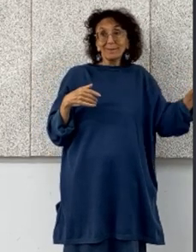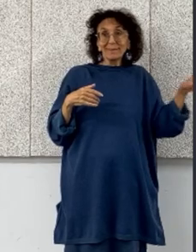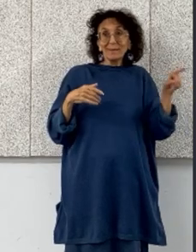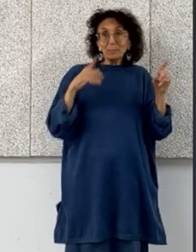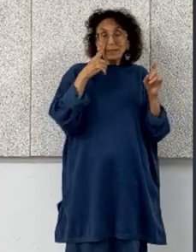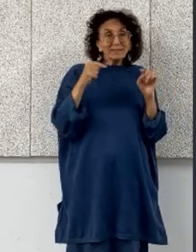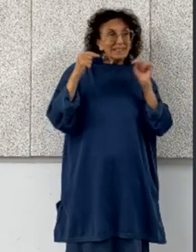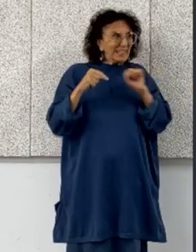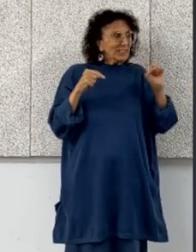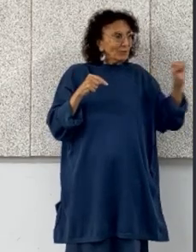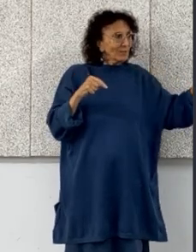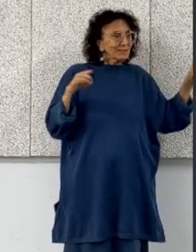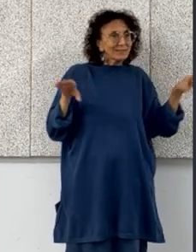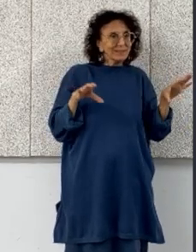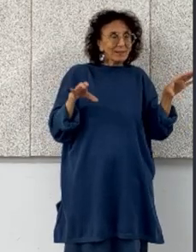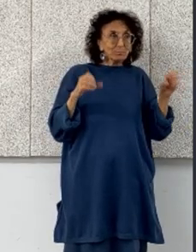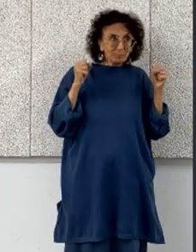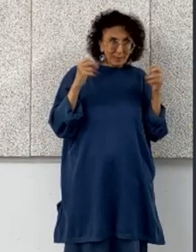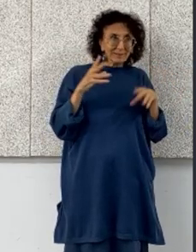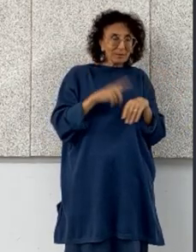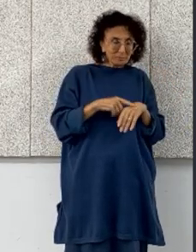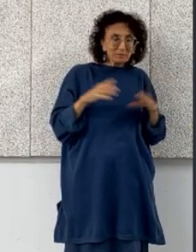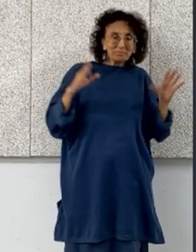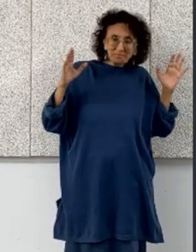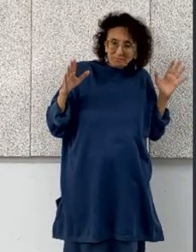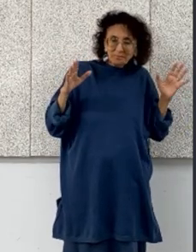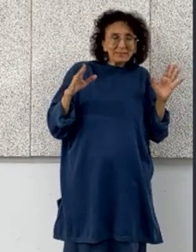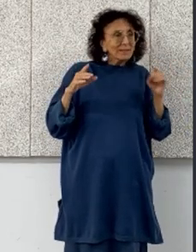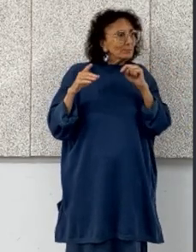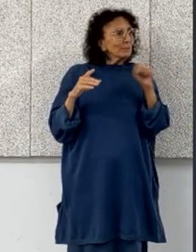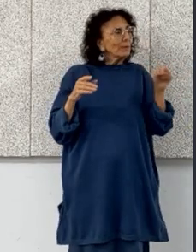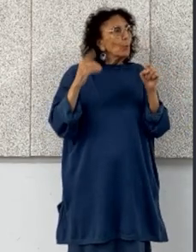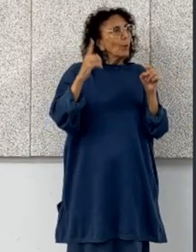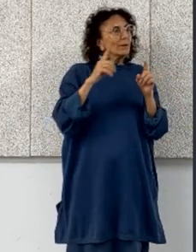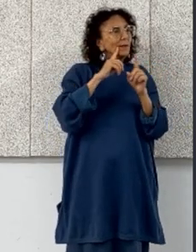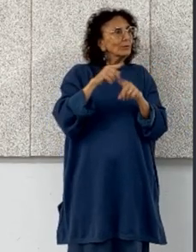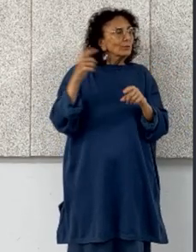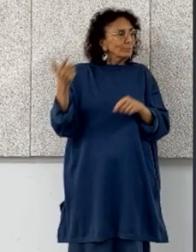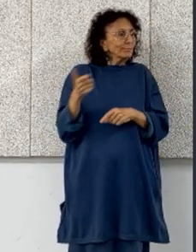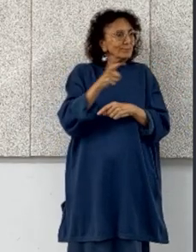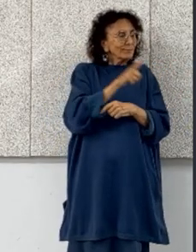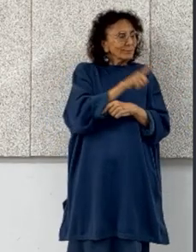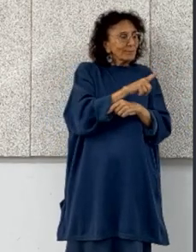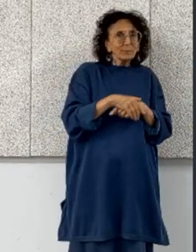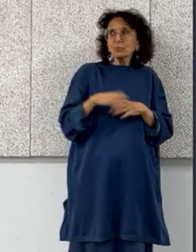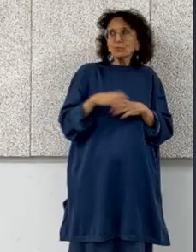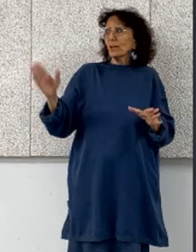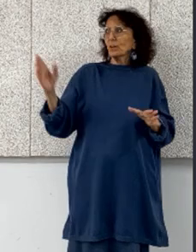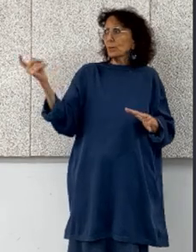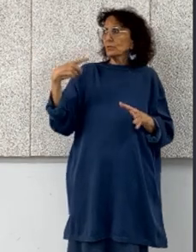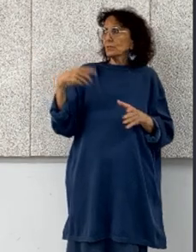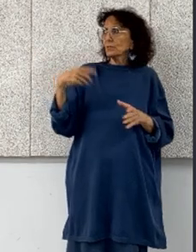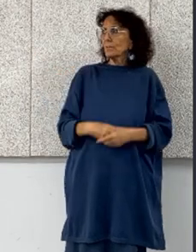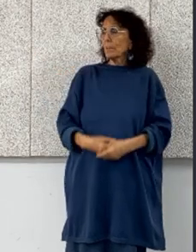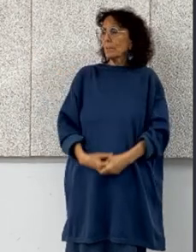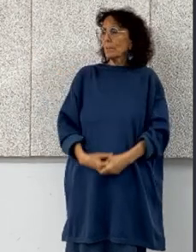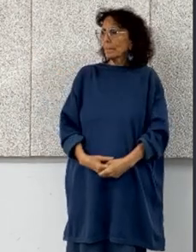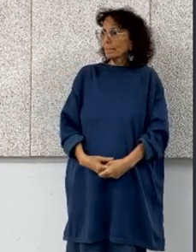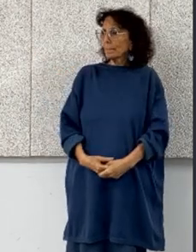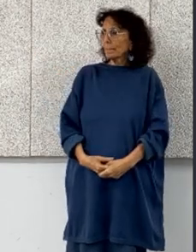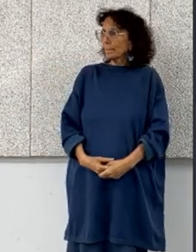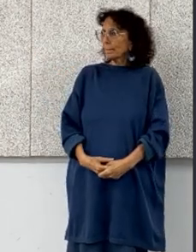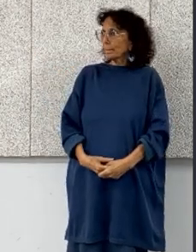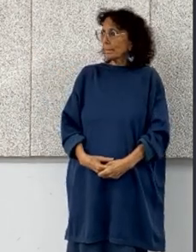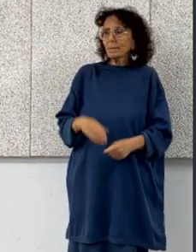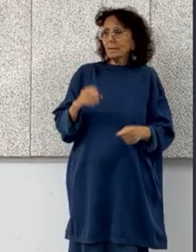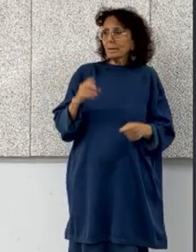role that each of us has played probably many times, can everybody give one answer for Amy? That's such a great question. Yeah, Deeksha,